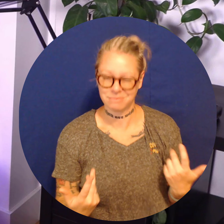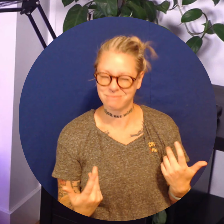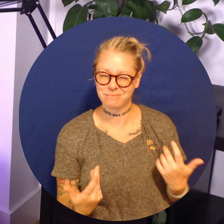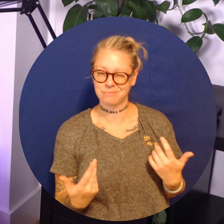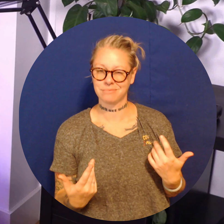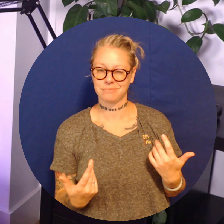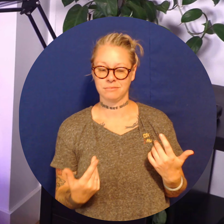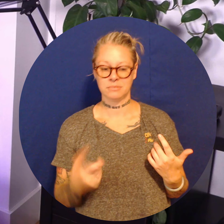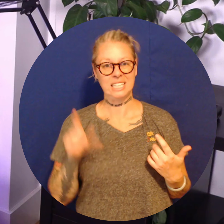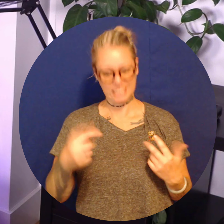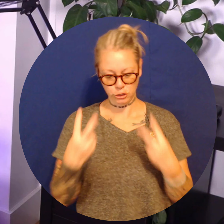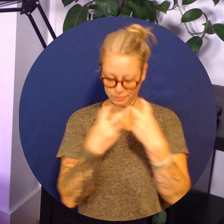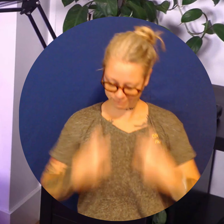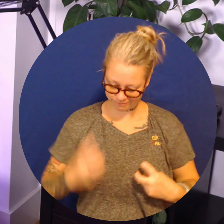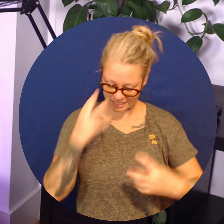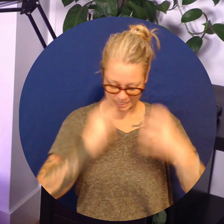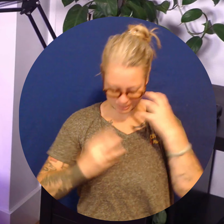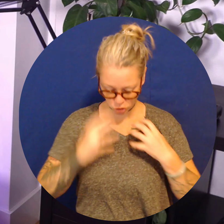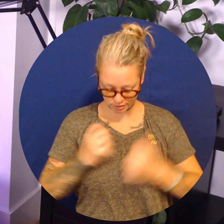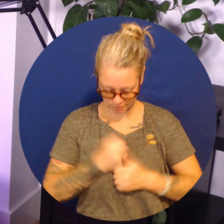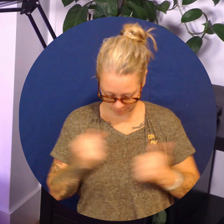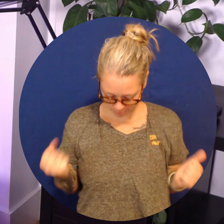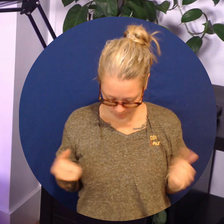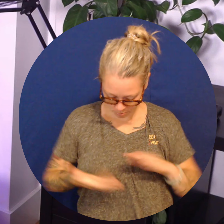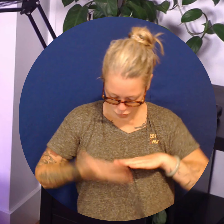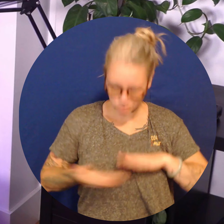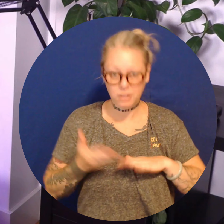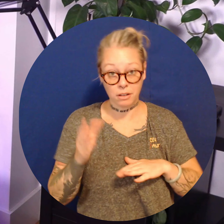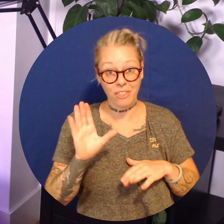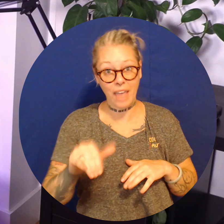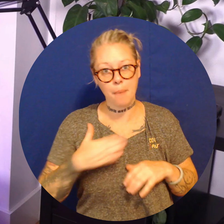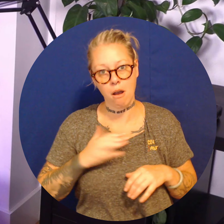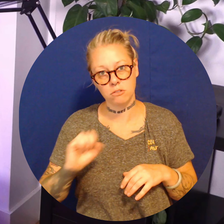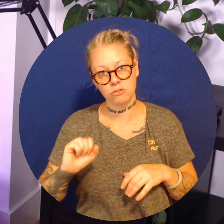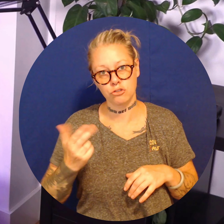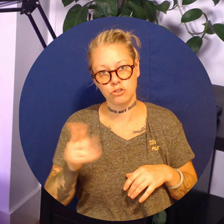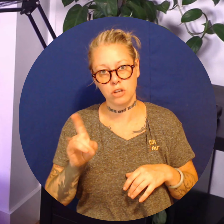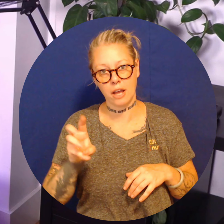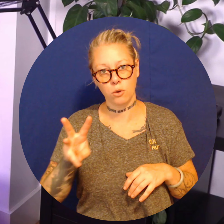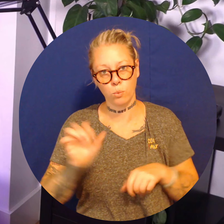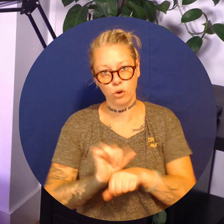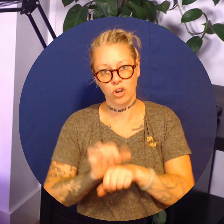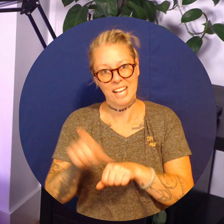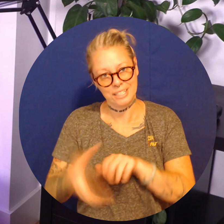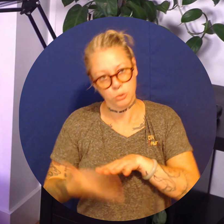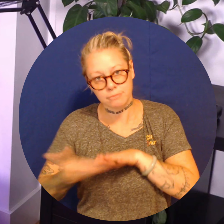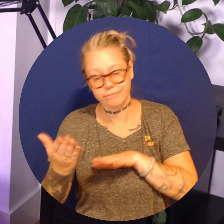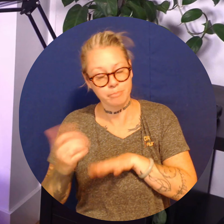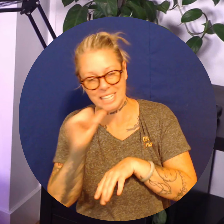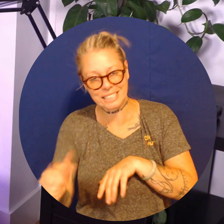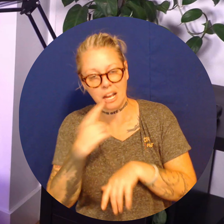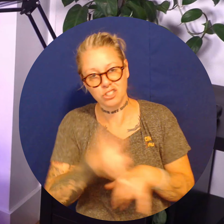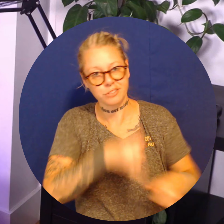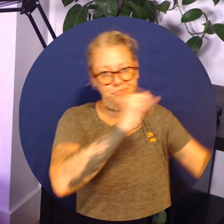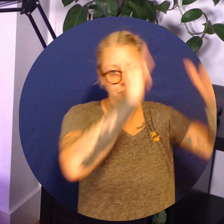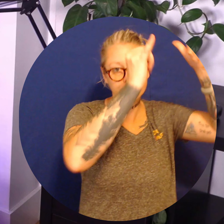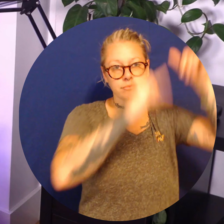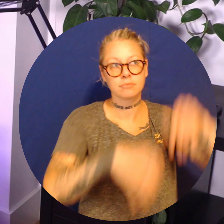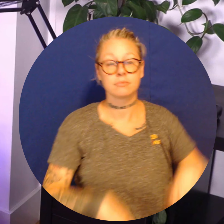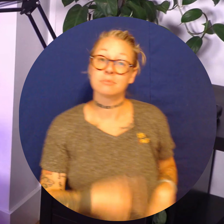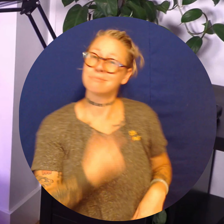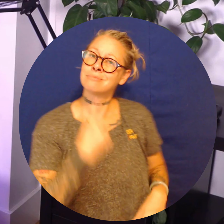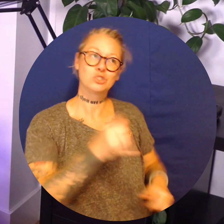escaping whatever you're needing to experience so that you can process so that's the quote-unquote shadow work let's say but instead of doing the work you're just gonna go out